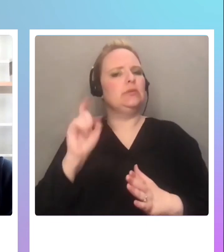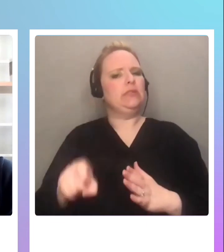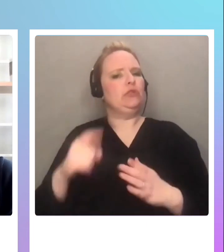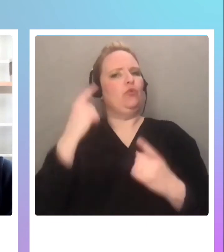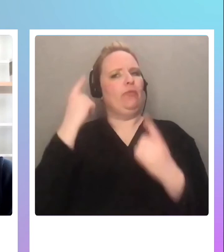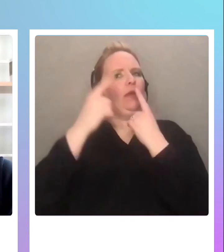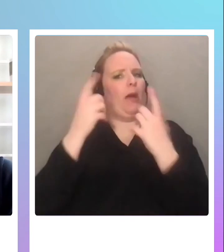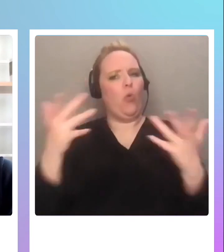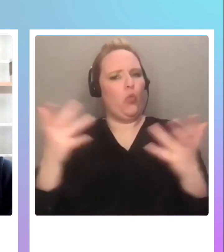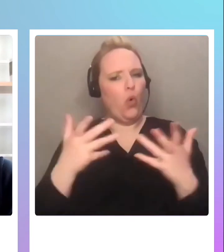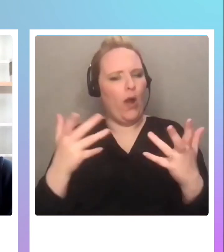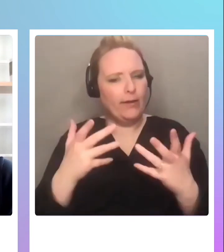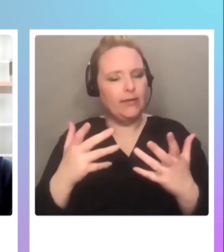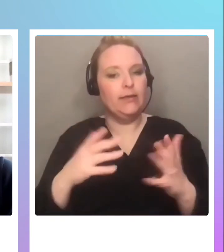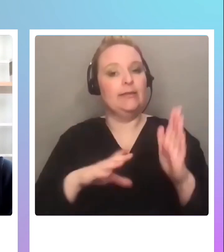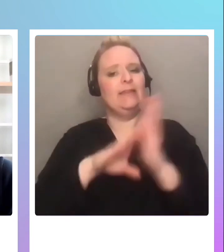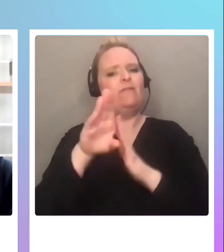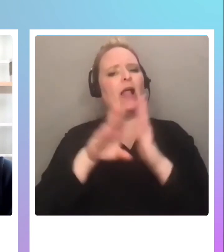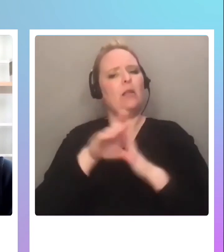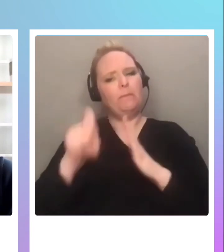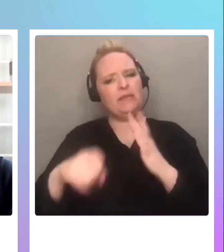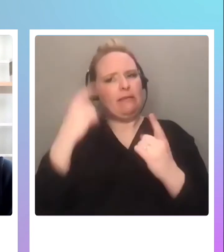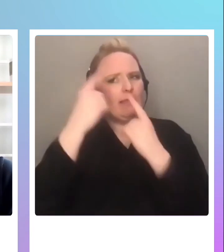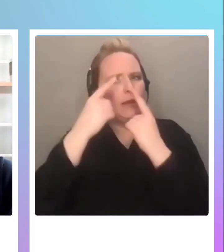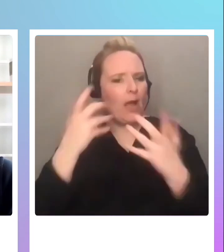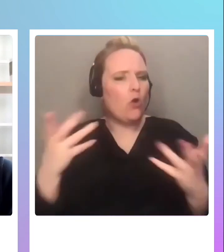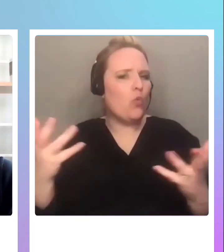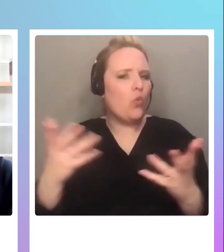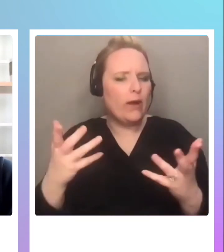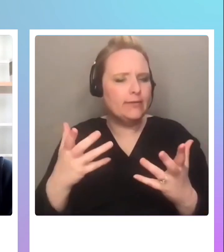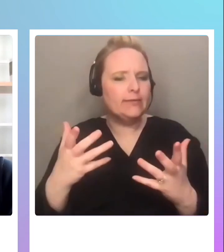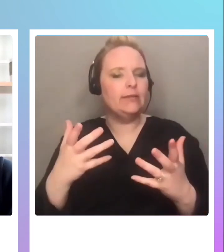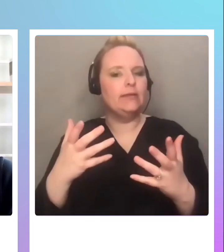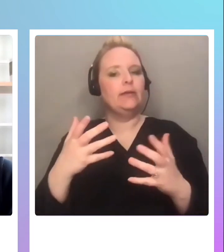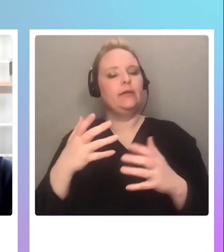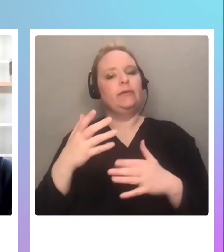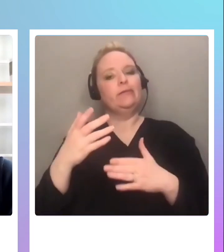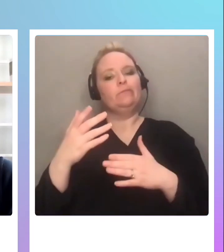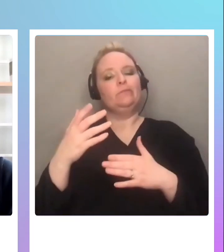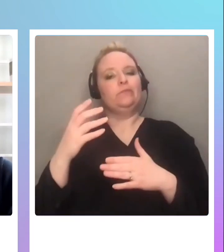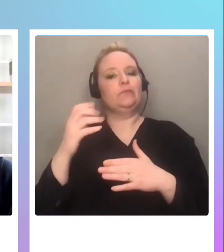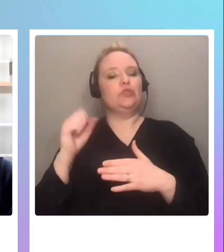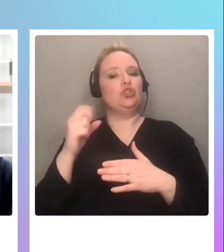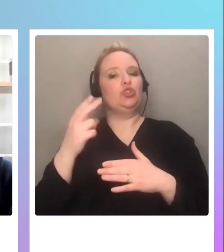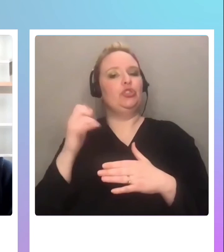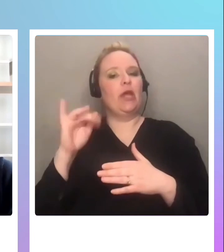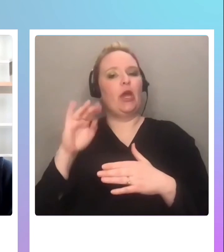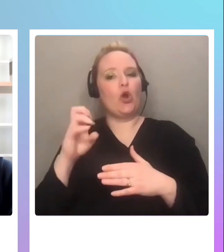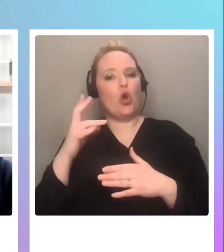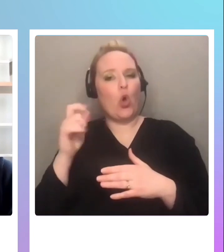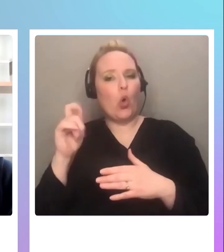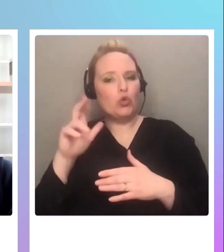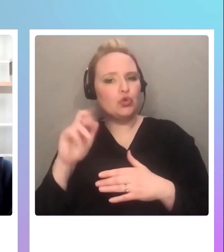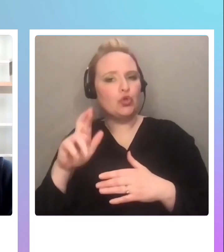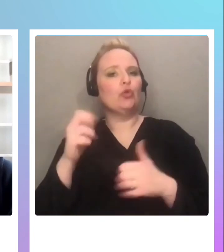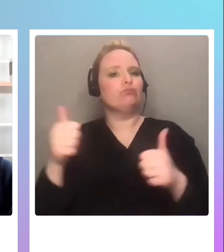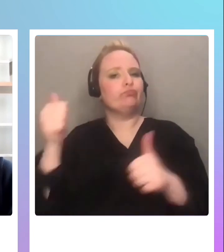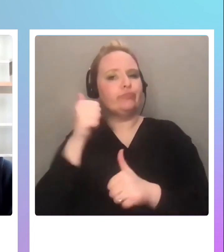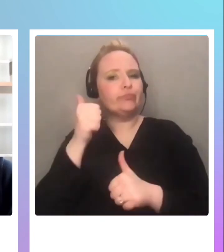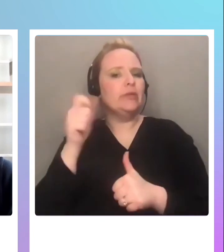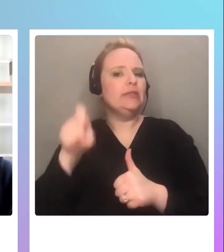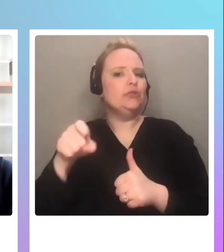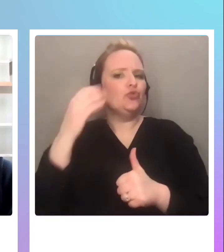about? What does a developer need to be concerned about? What does a shareholder, our exec need to be concerned about?